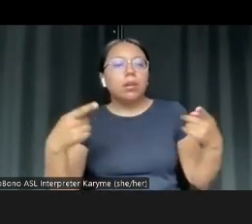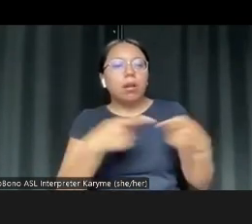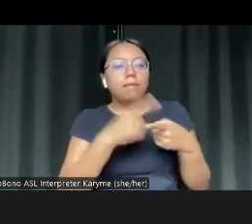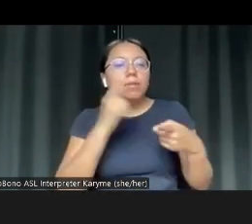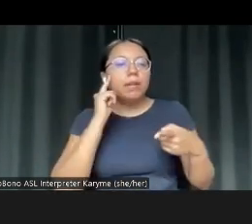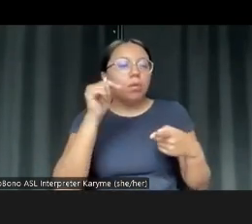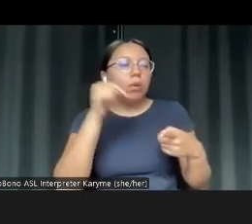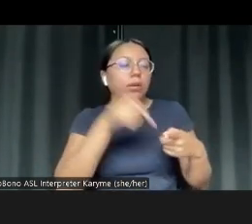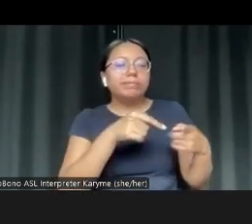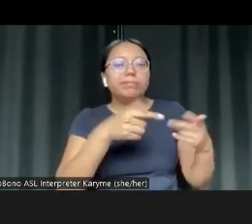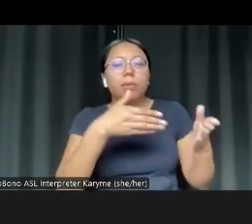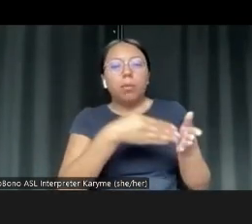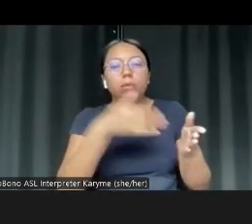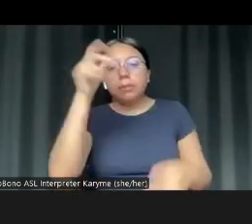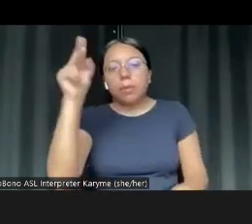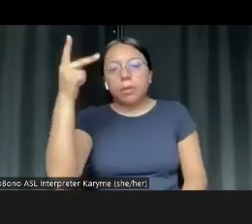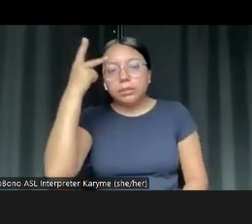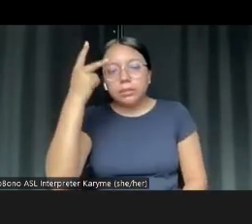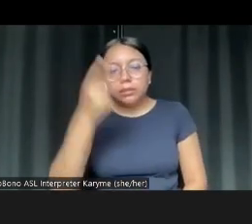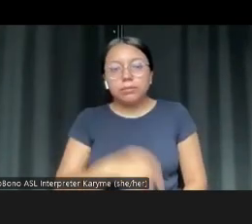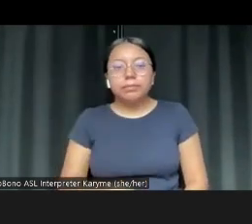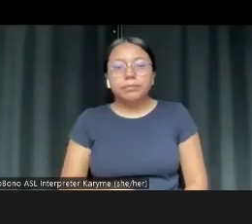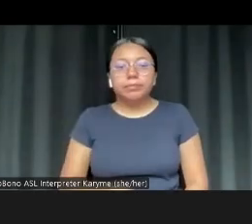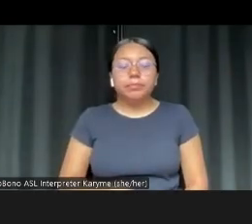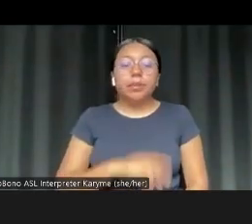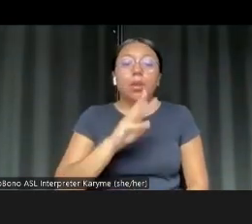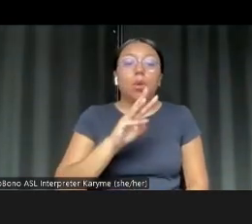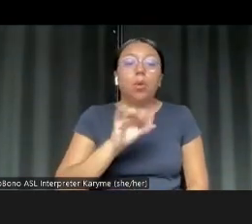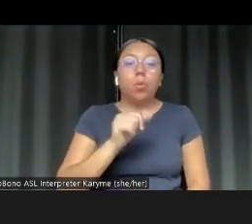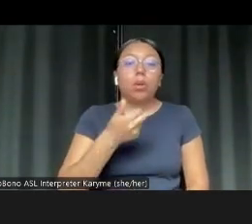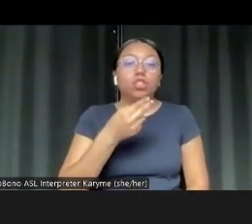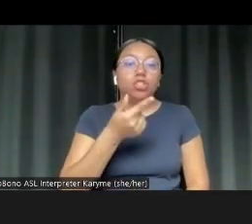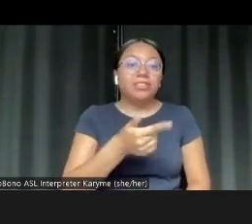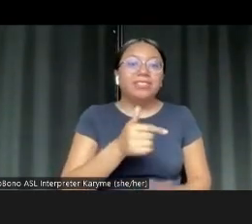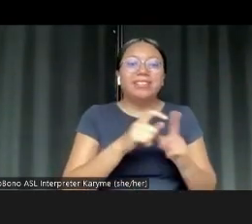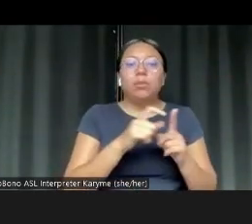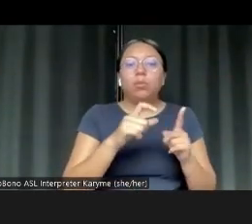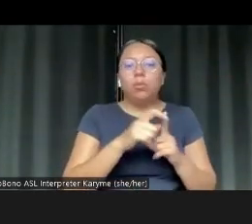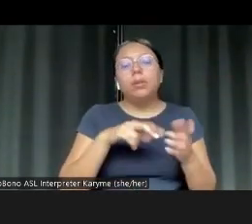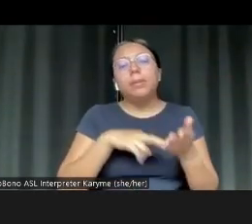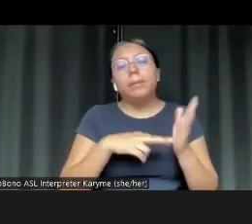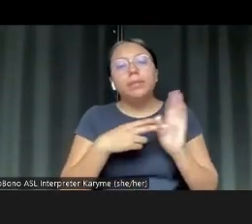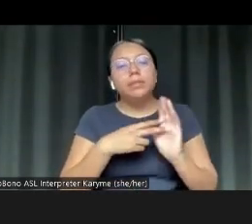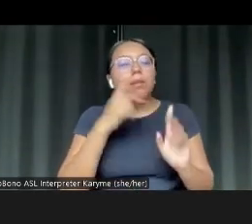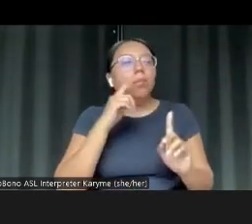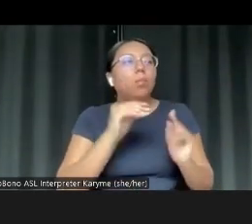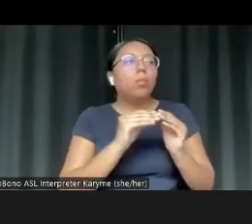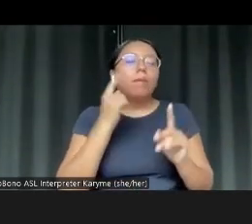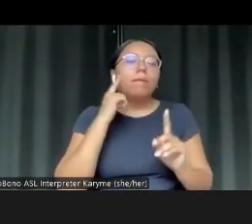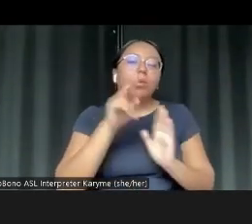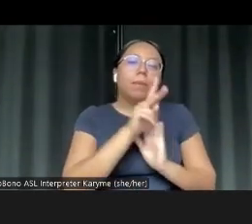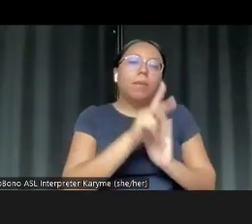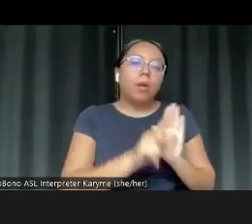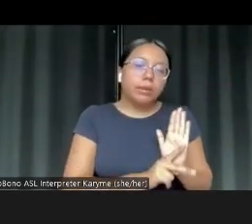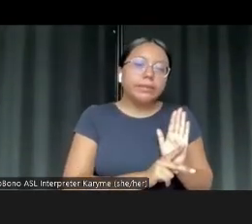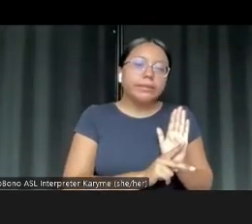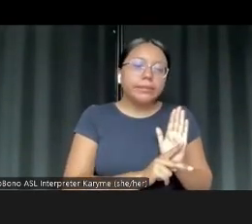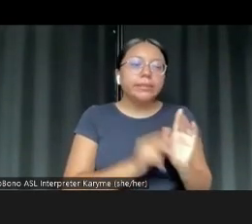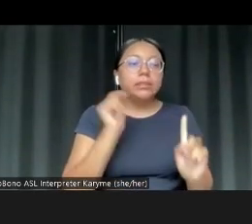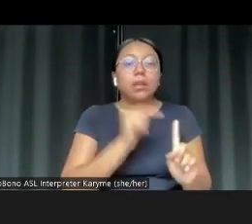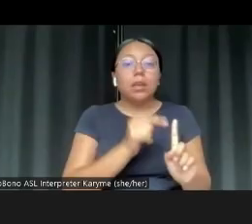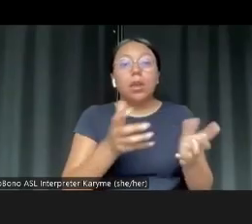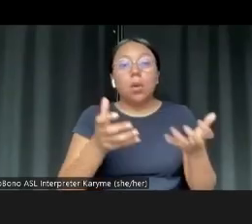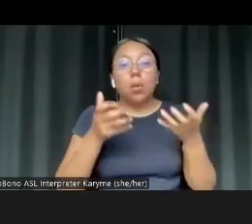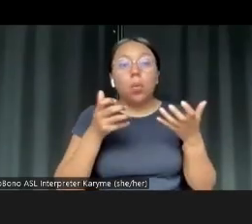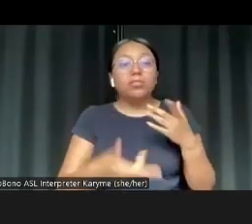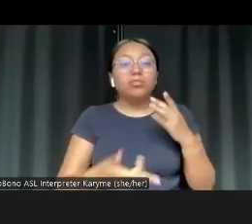politics. Access washing refers to practices or policies that are carried out in the name of accessibility, but